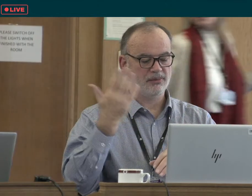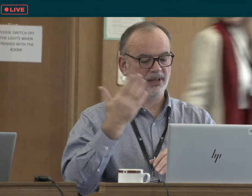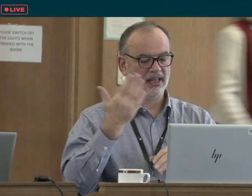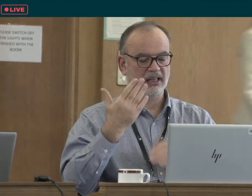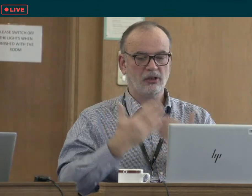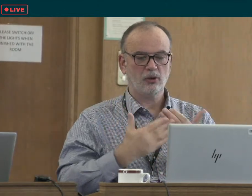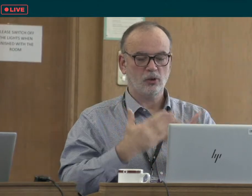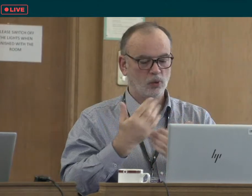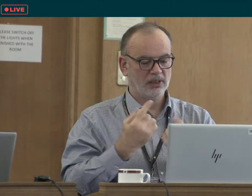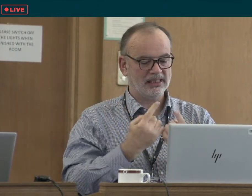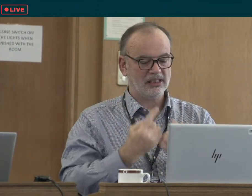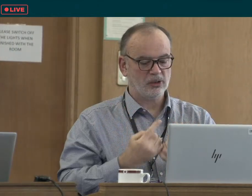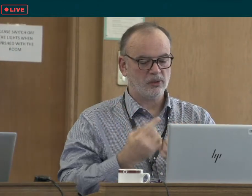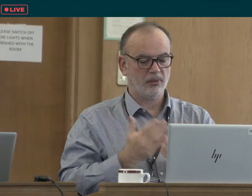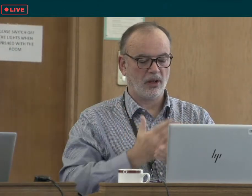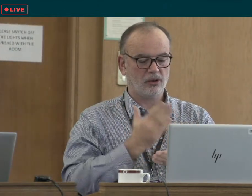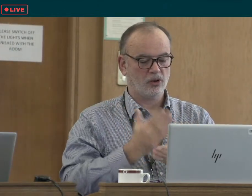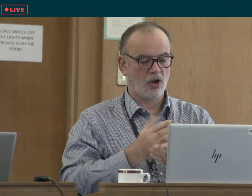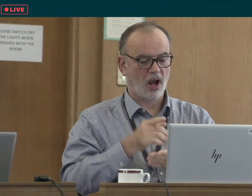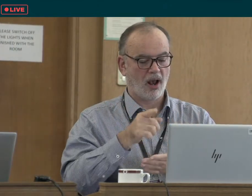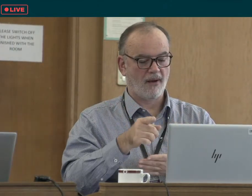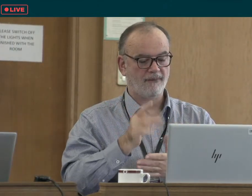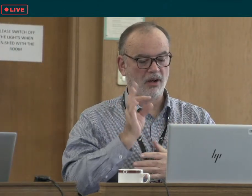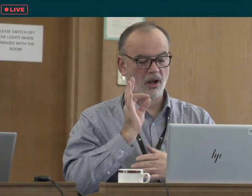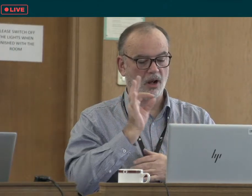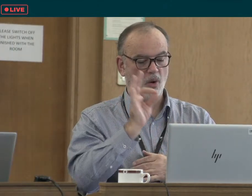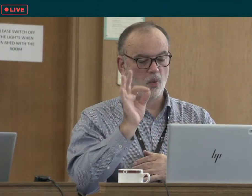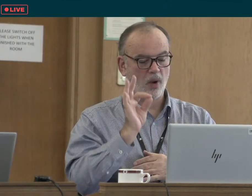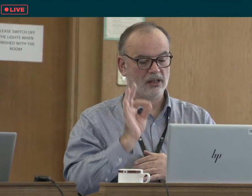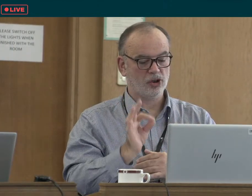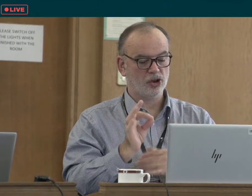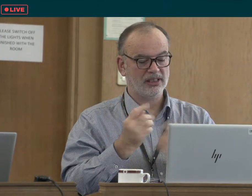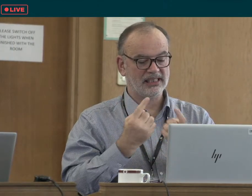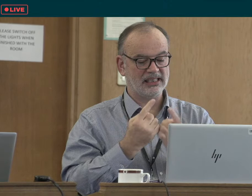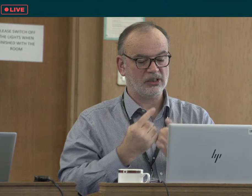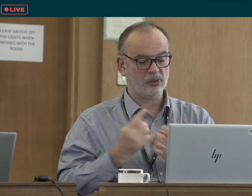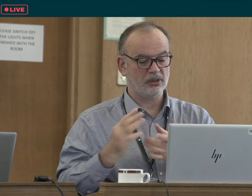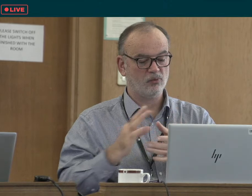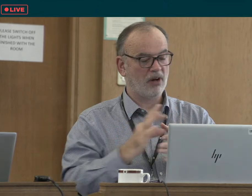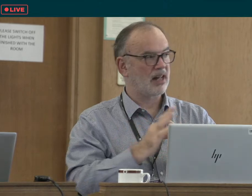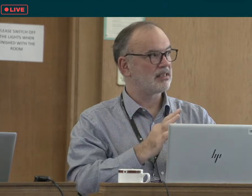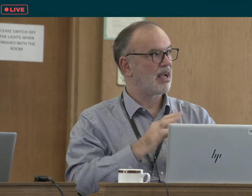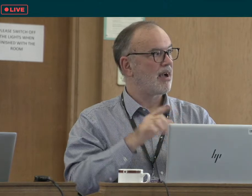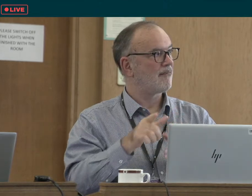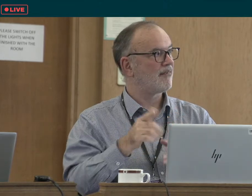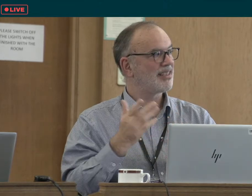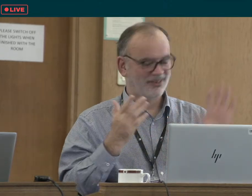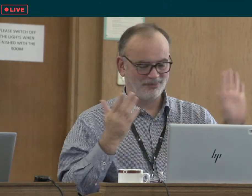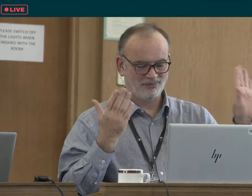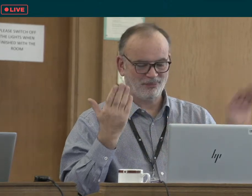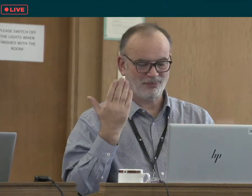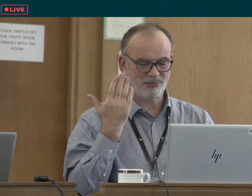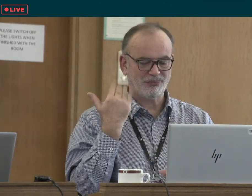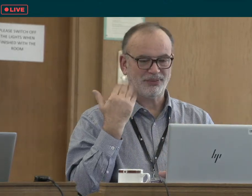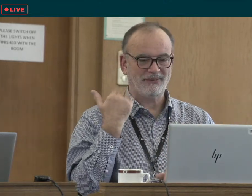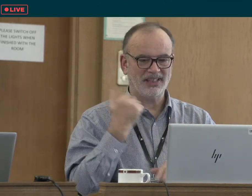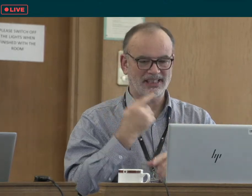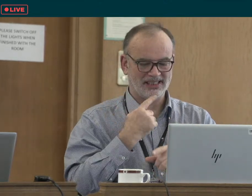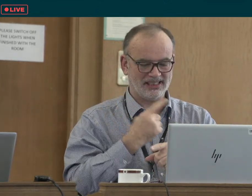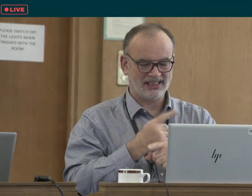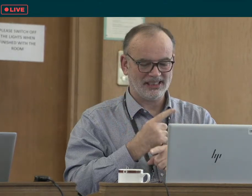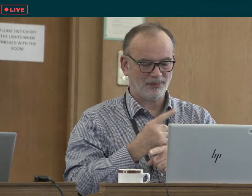and then you will be invited to speak in order about any new